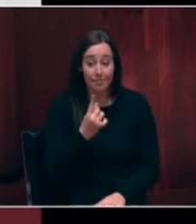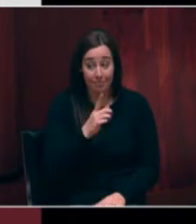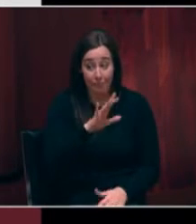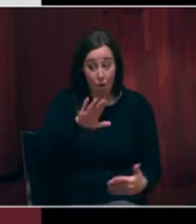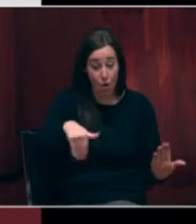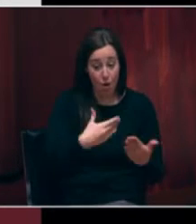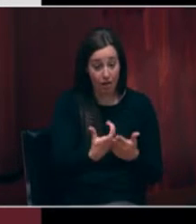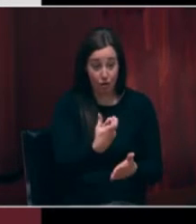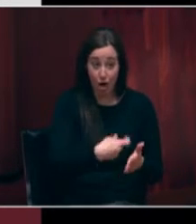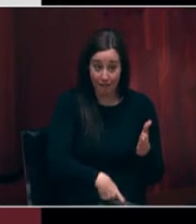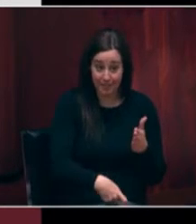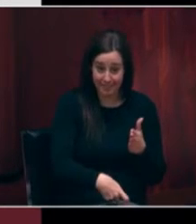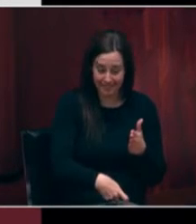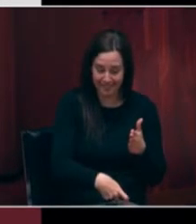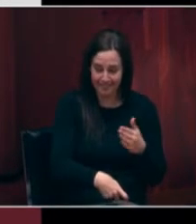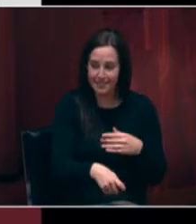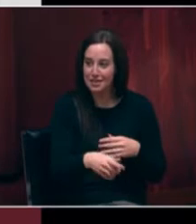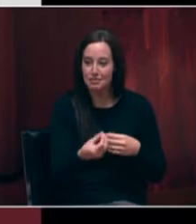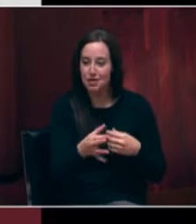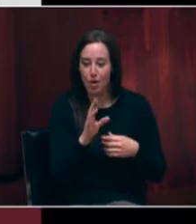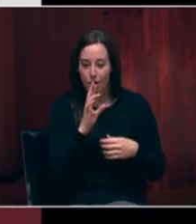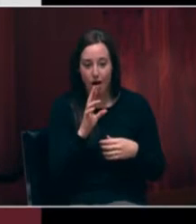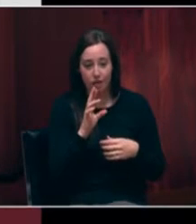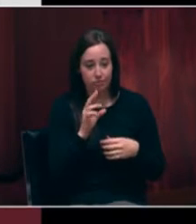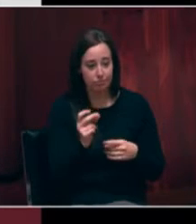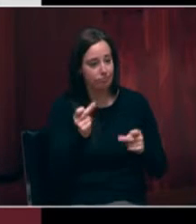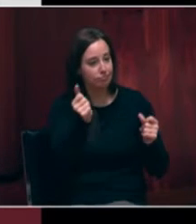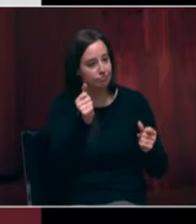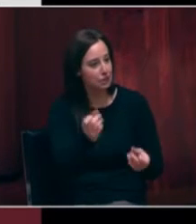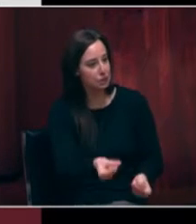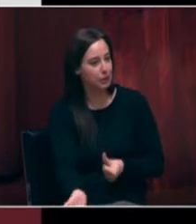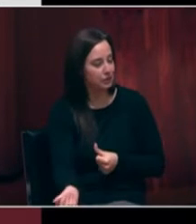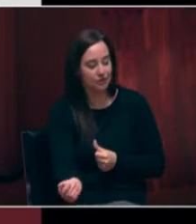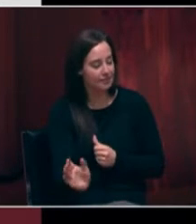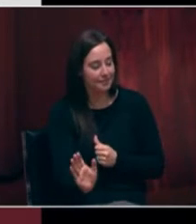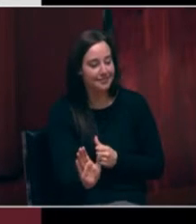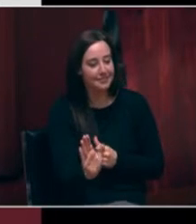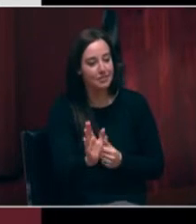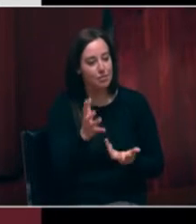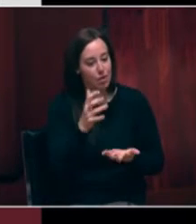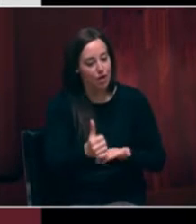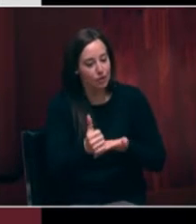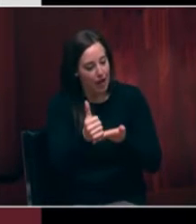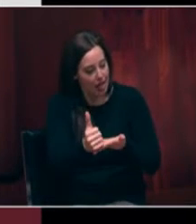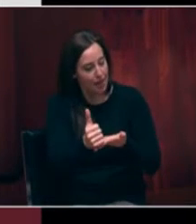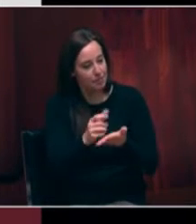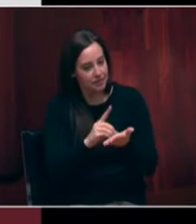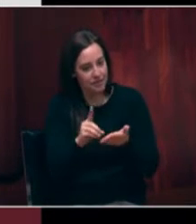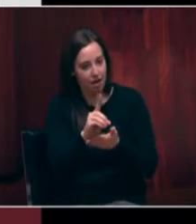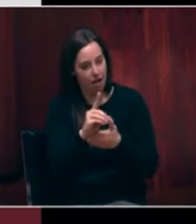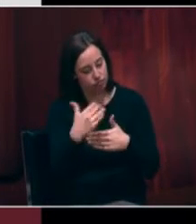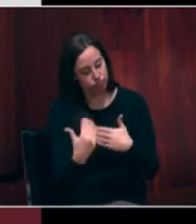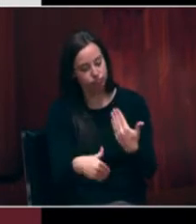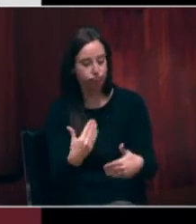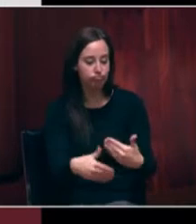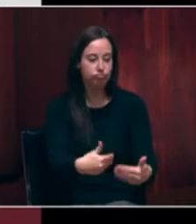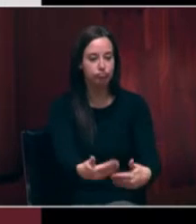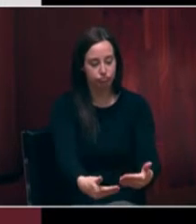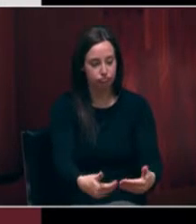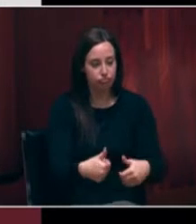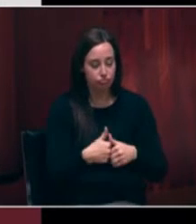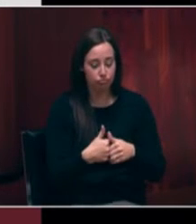not looking for necessarily an overnight solution. And we also stand ready to help you with all of that. So a year and a half ago, we